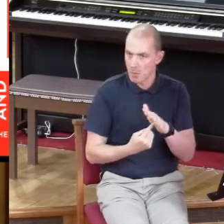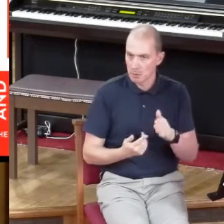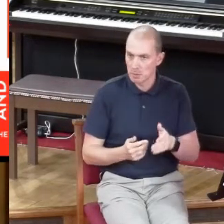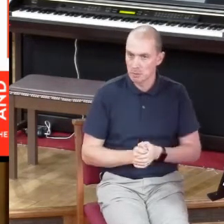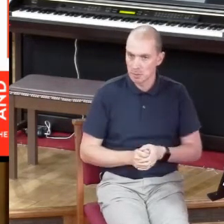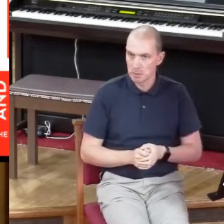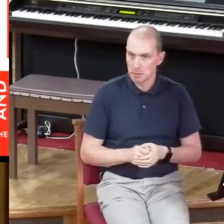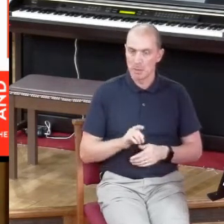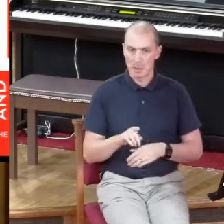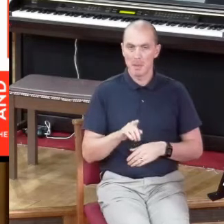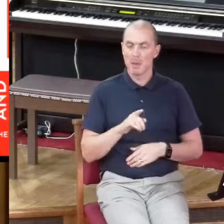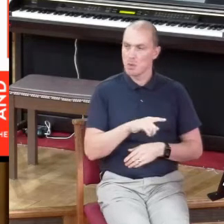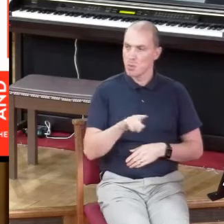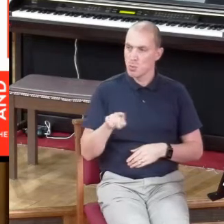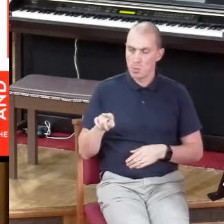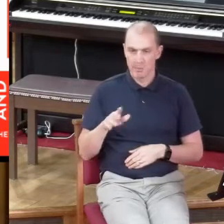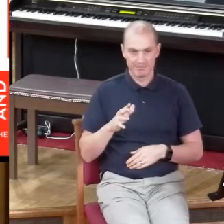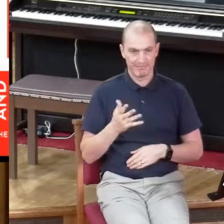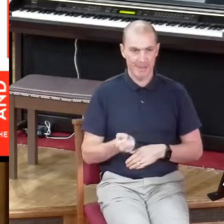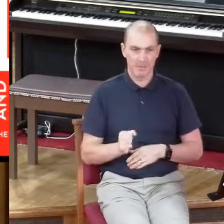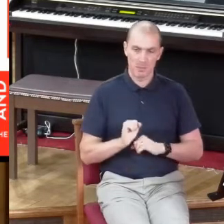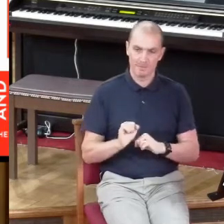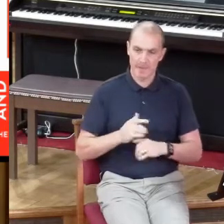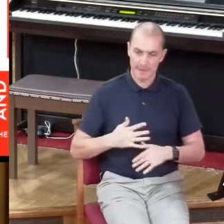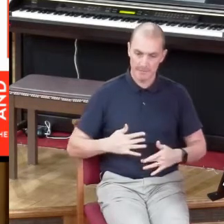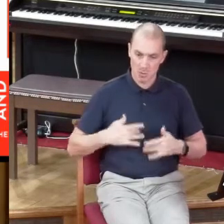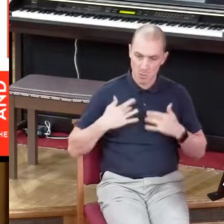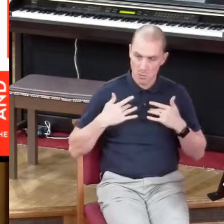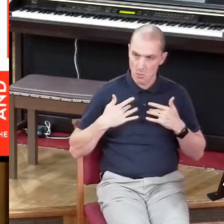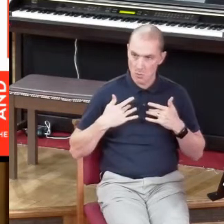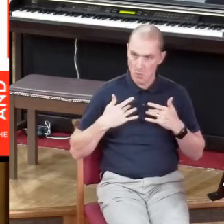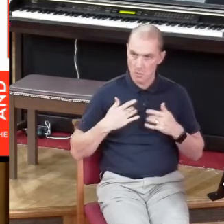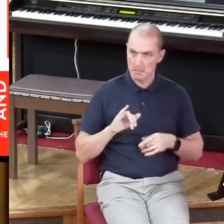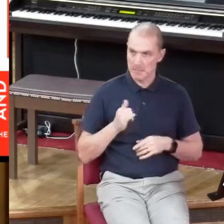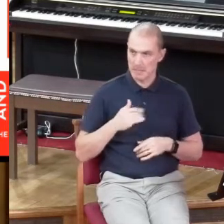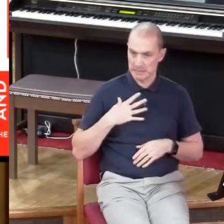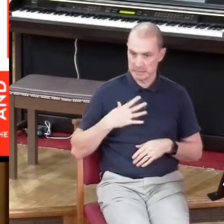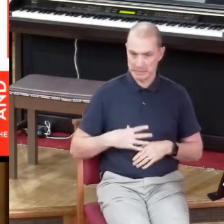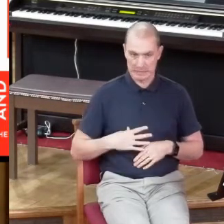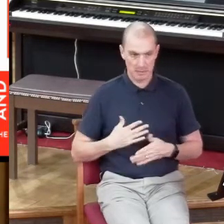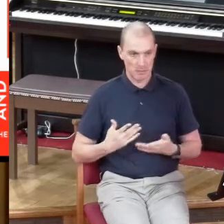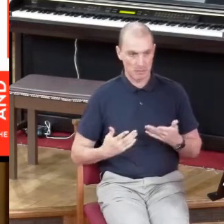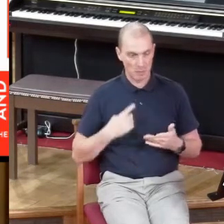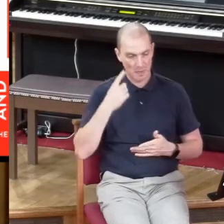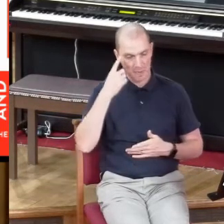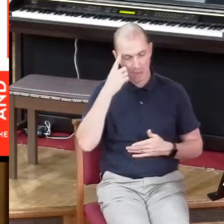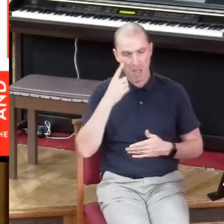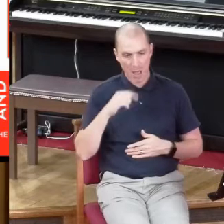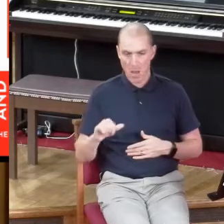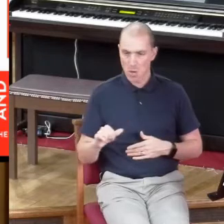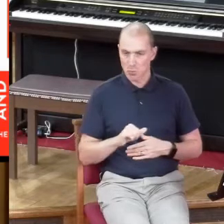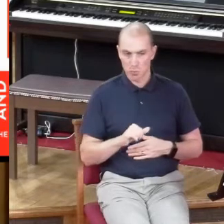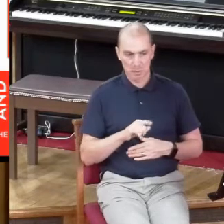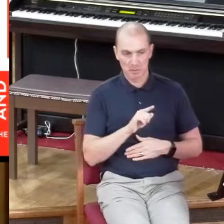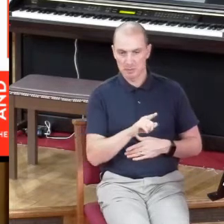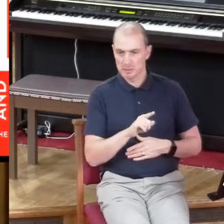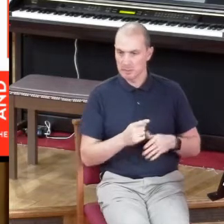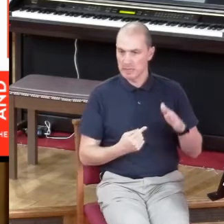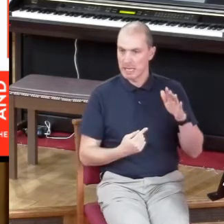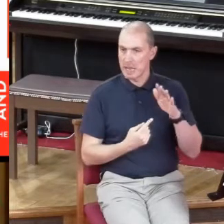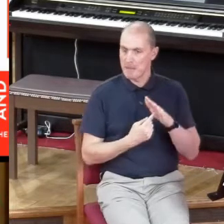different people. It might mean to some people, it might mean actually ditching important things, like the